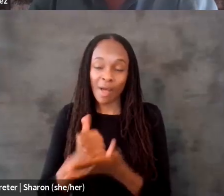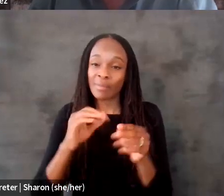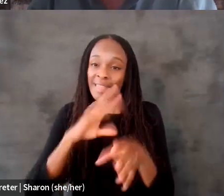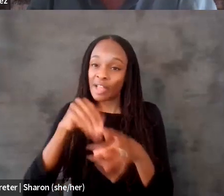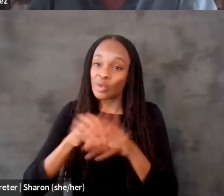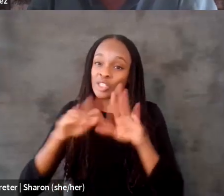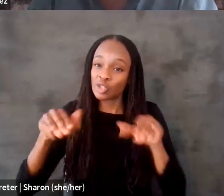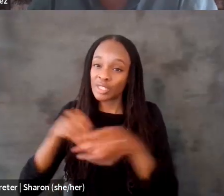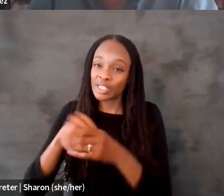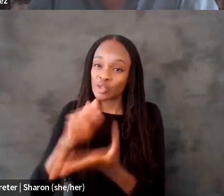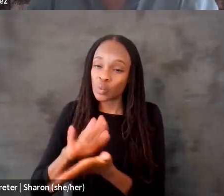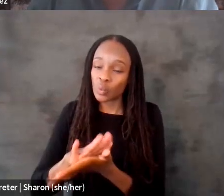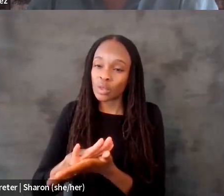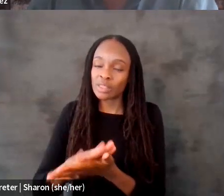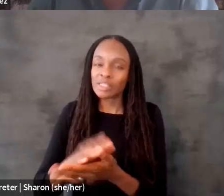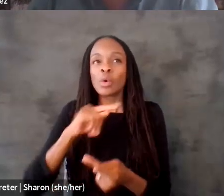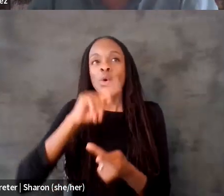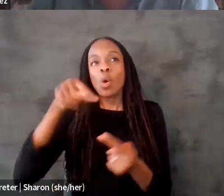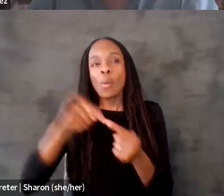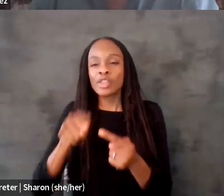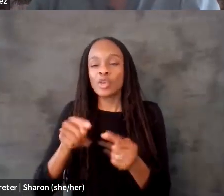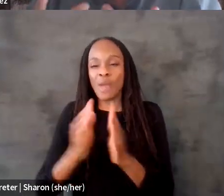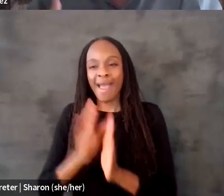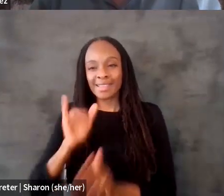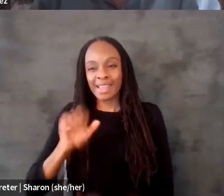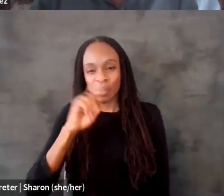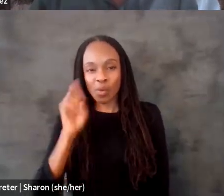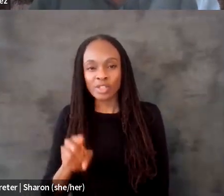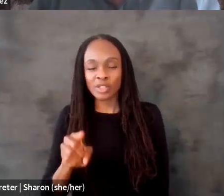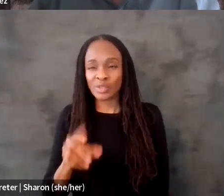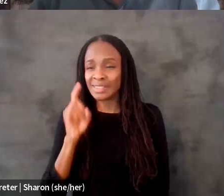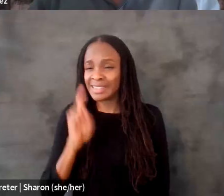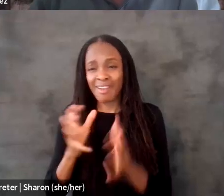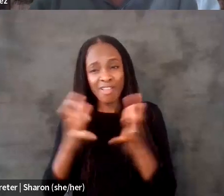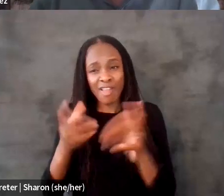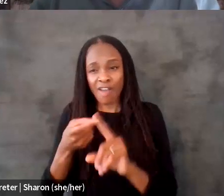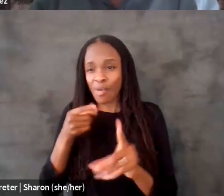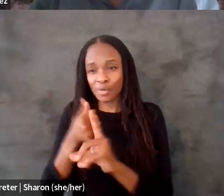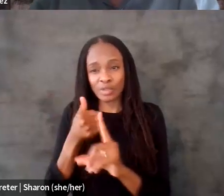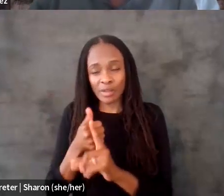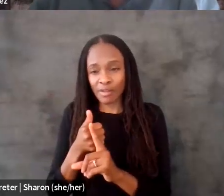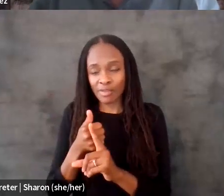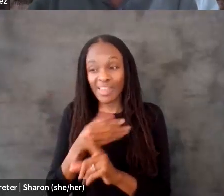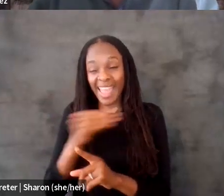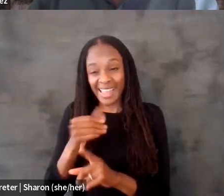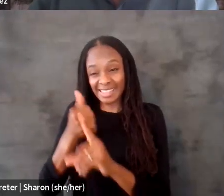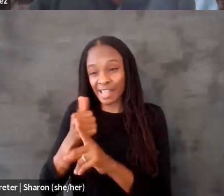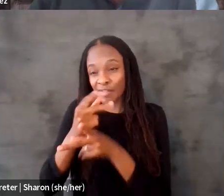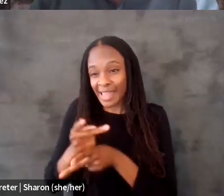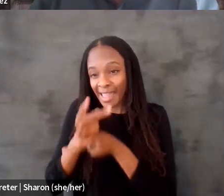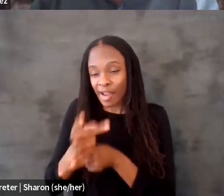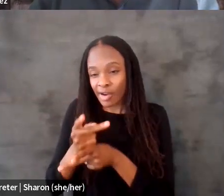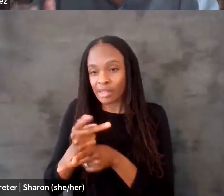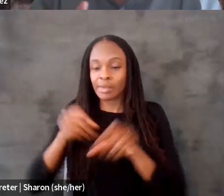when you ask that question, it takes a lot within oneself and also self-care to be able to